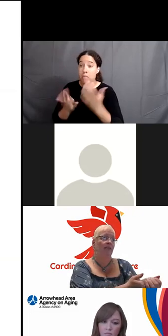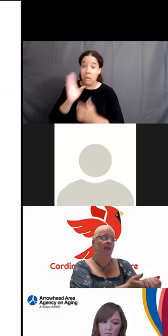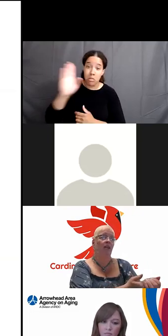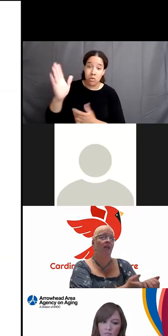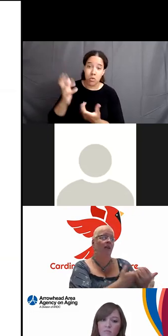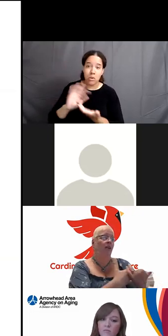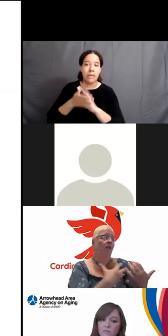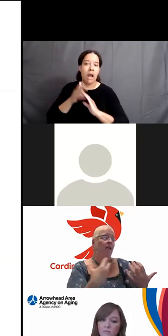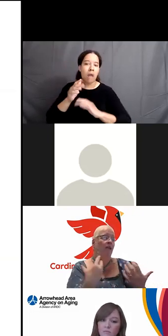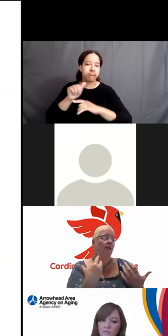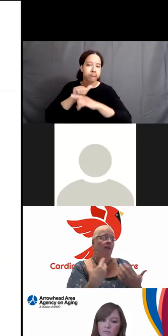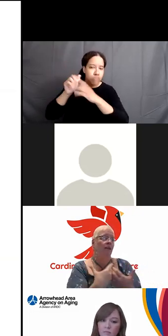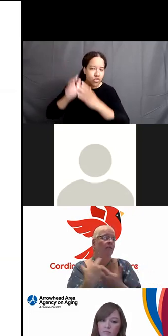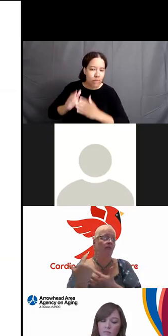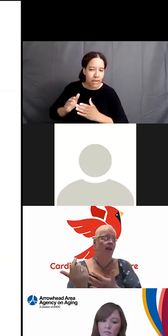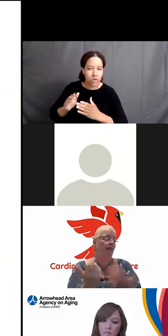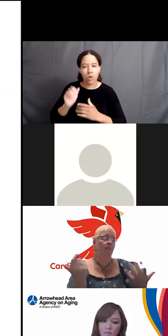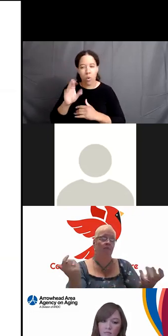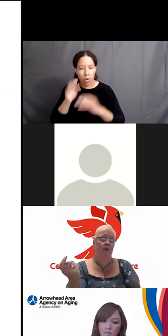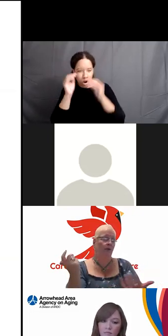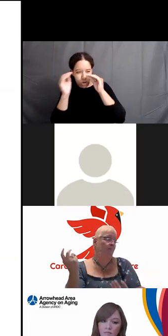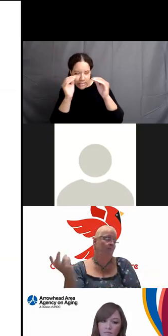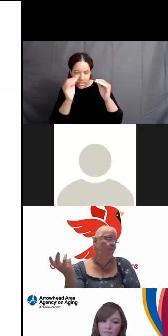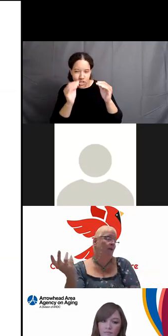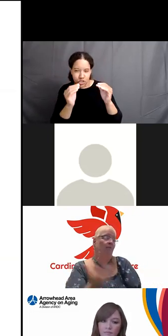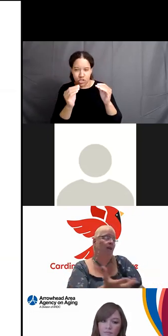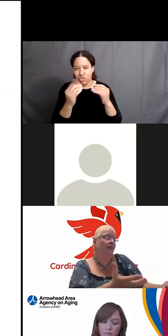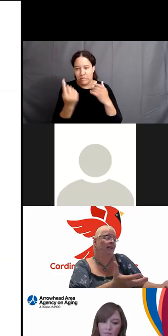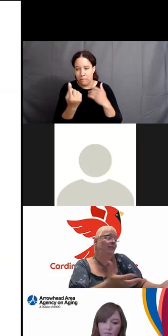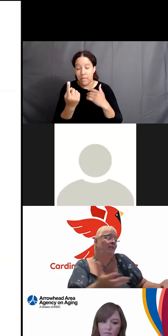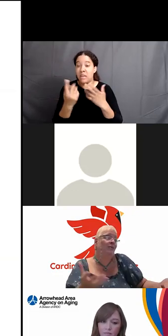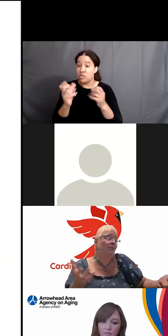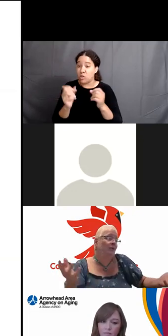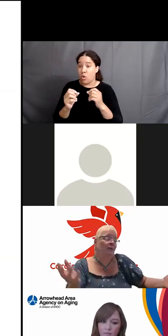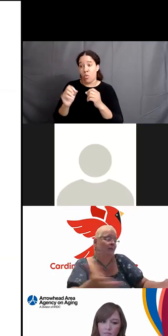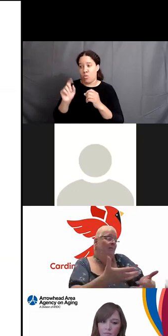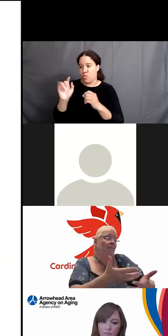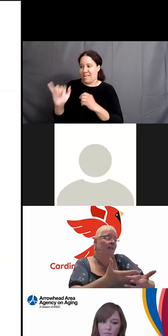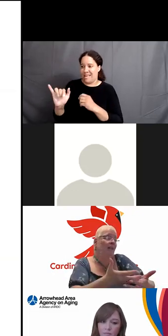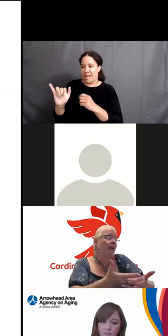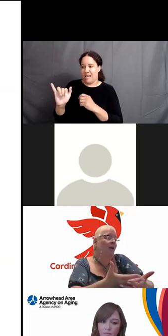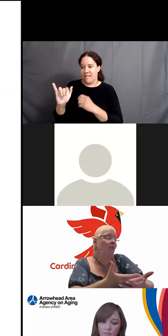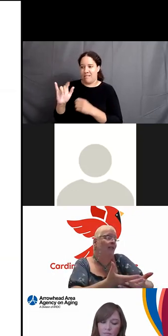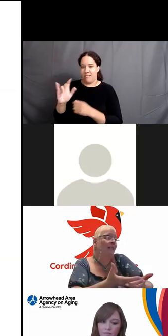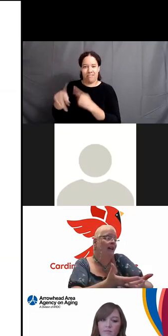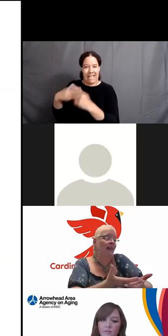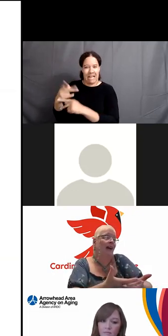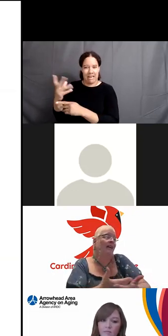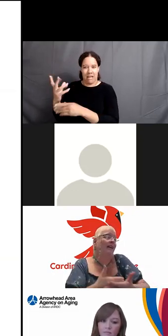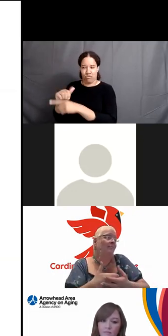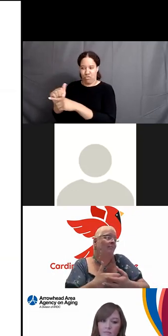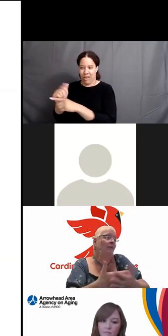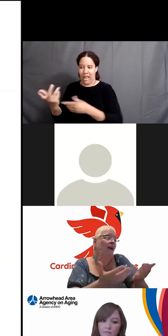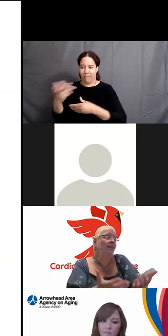specific skill. And we can invite them, or they're invited in to collaborate with us on